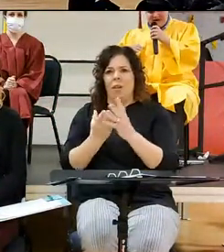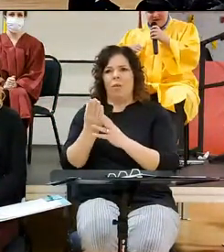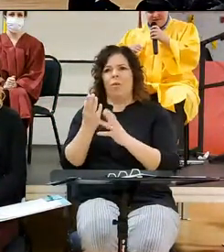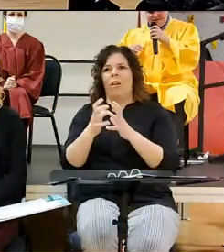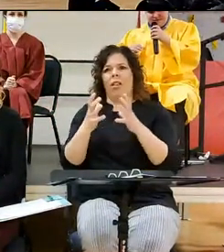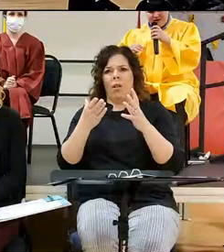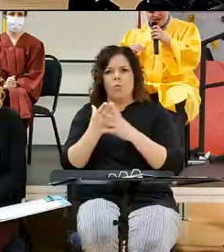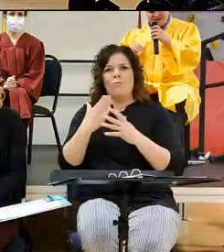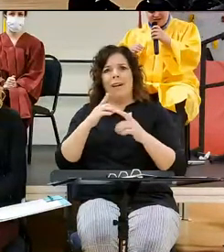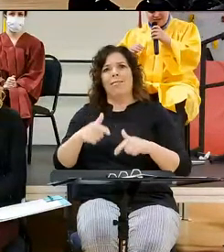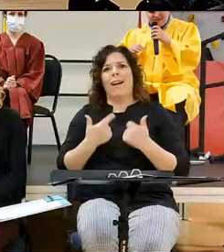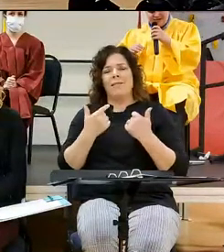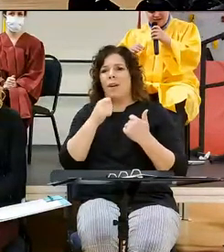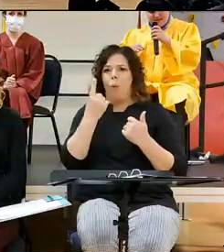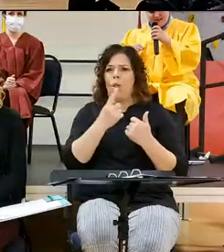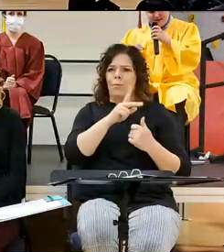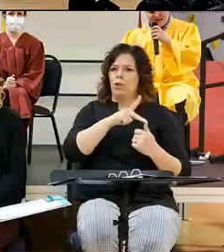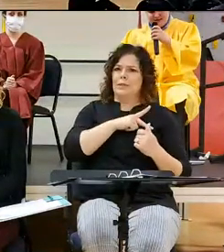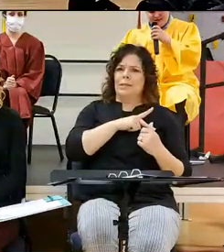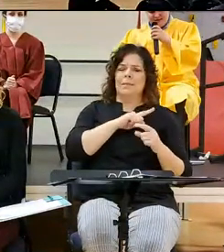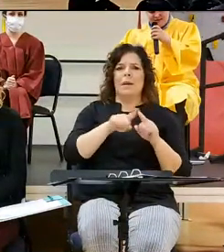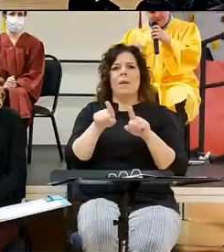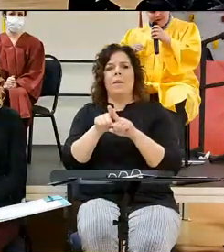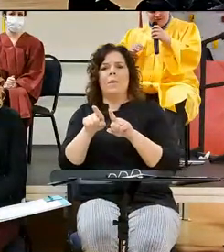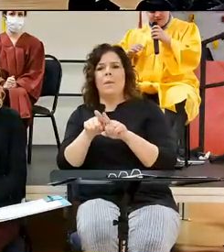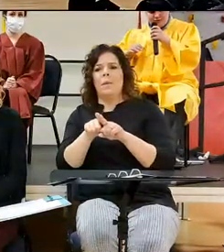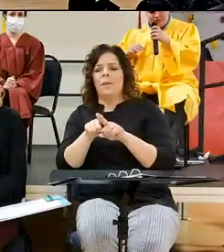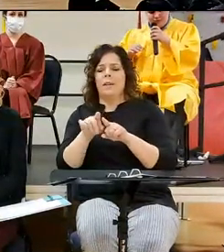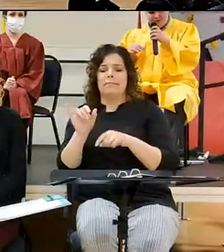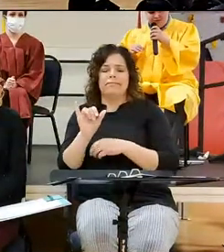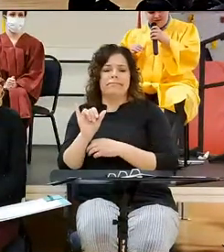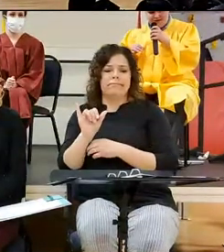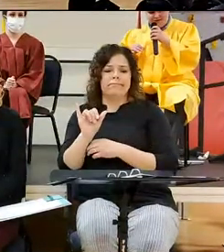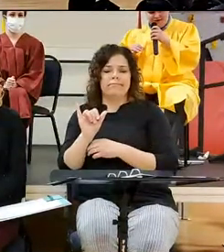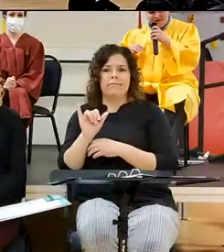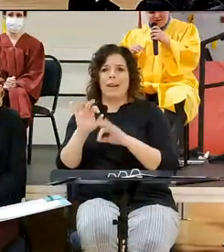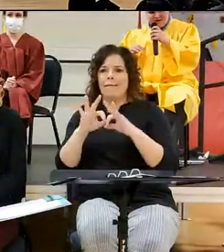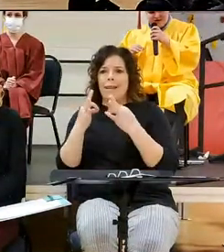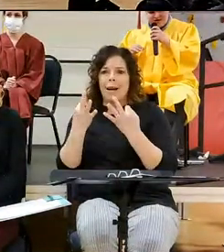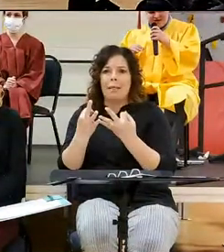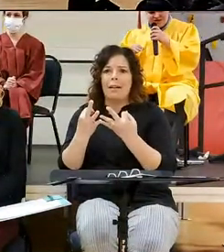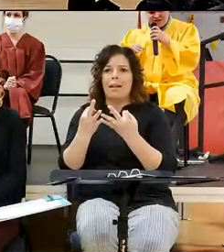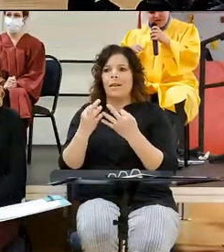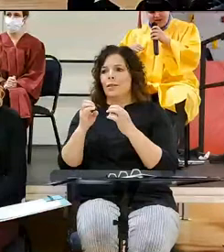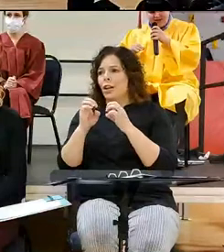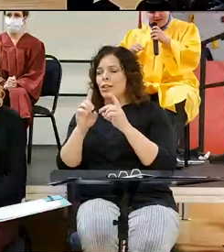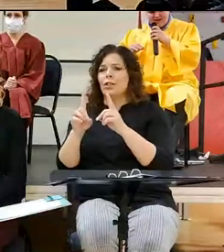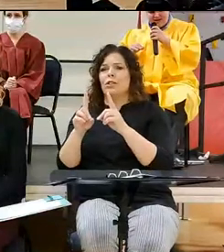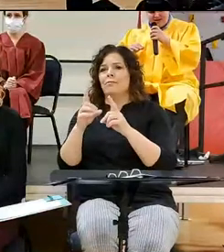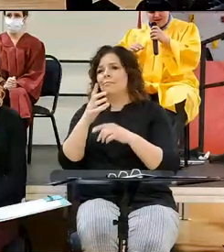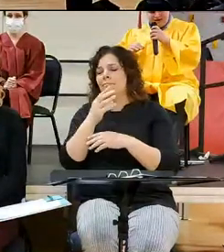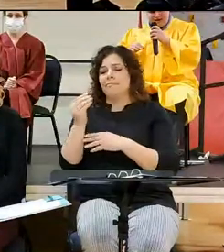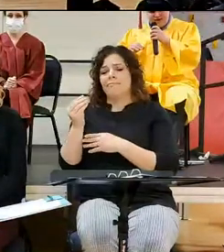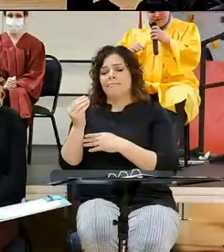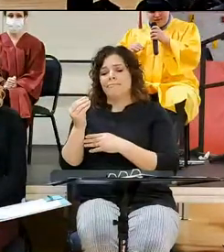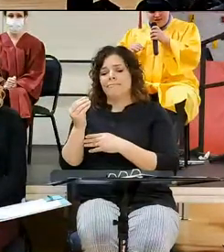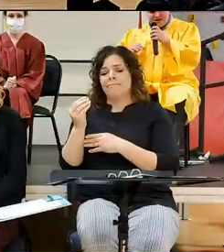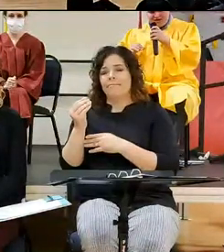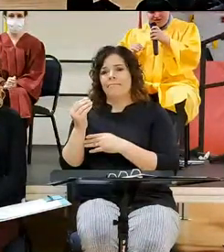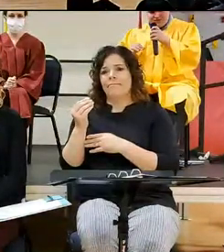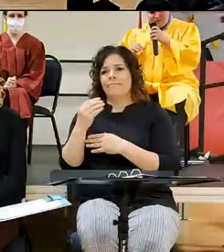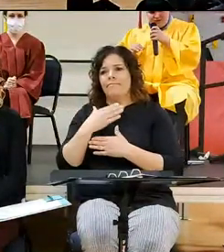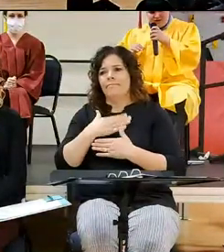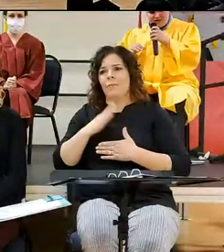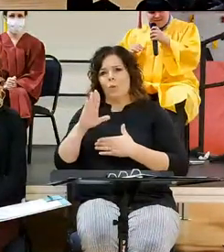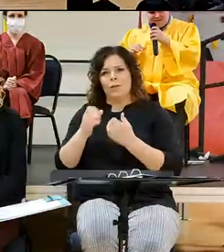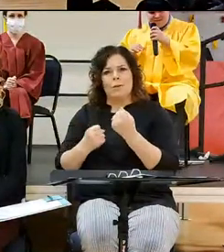in my life, not just personally, but also family, educational, and I've appreciated